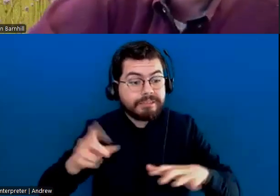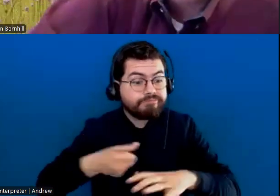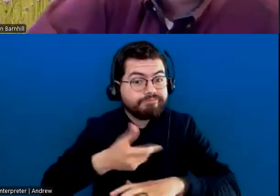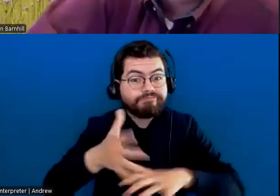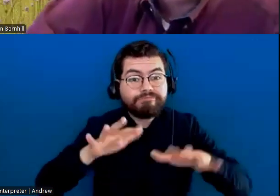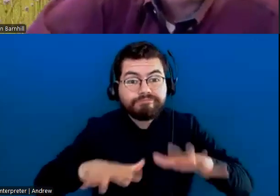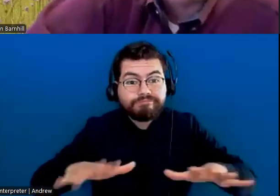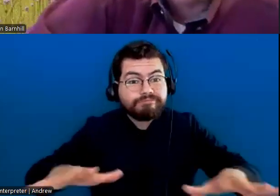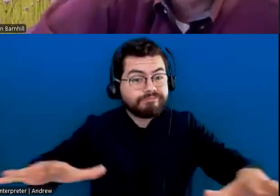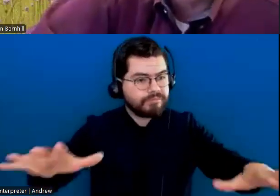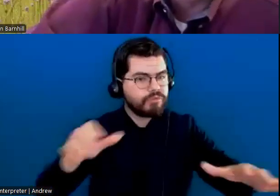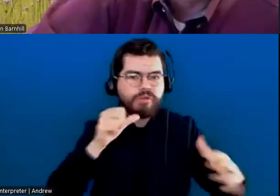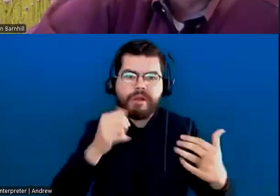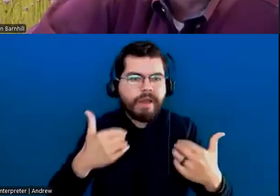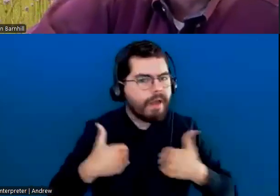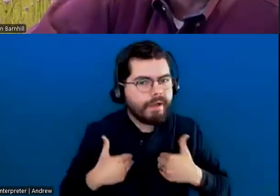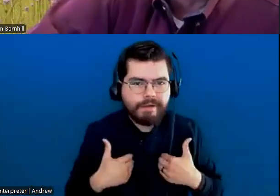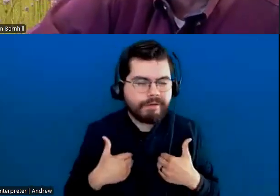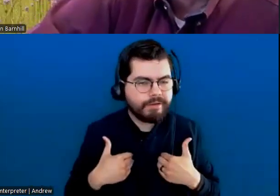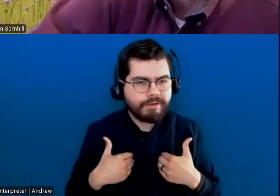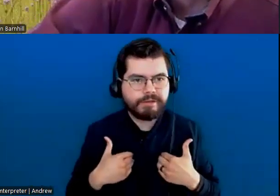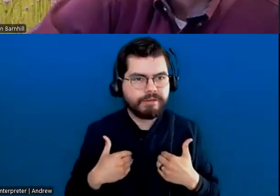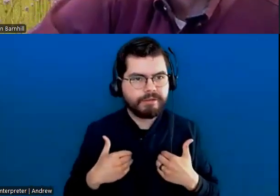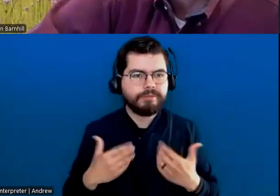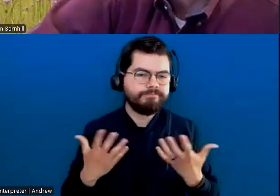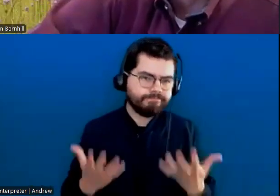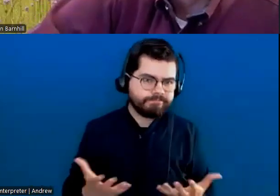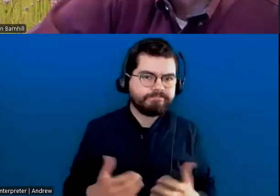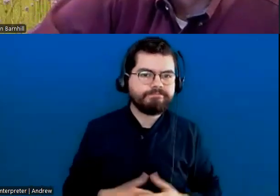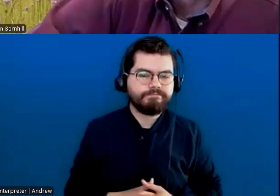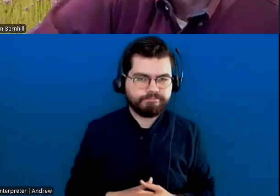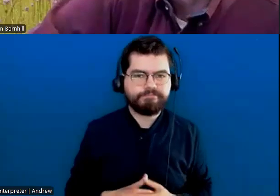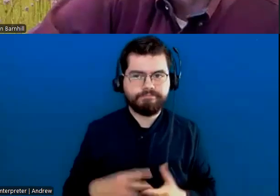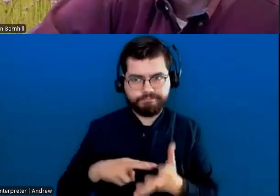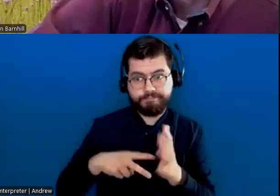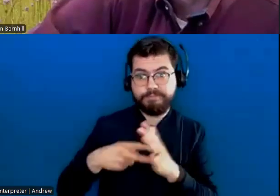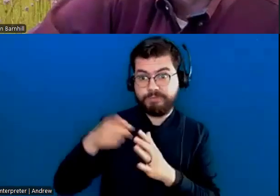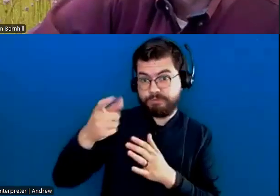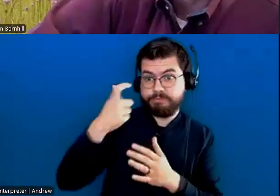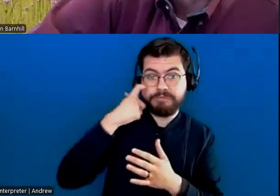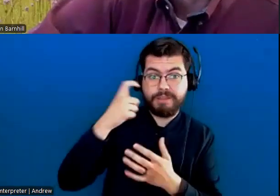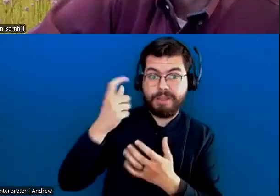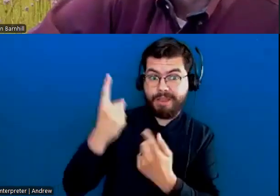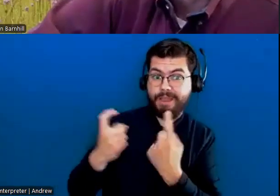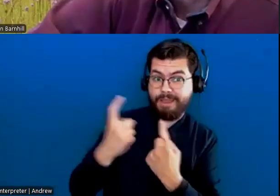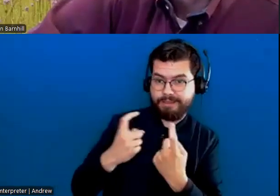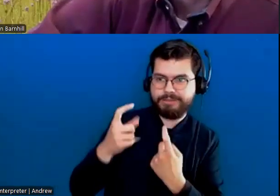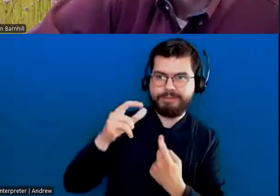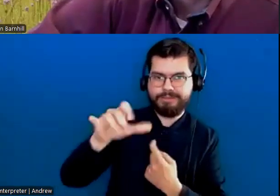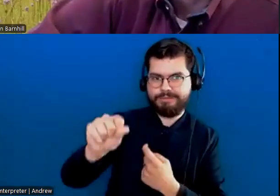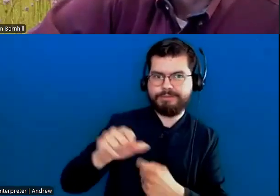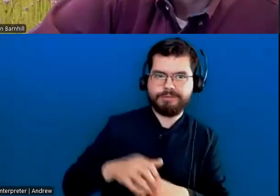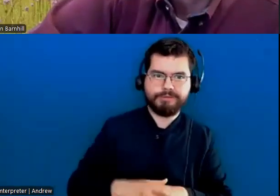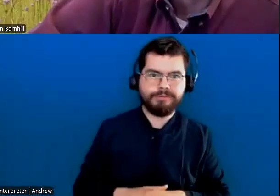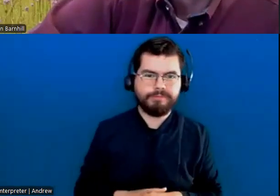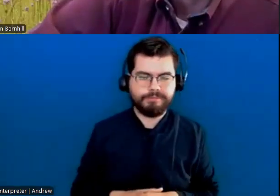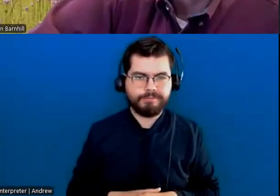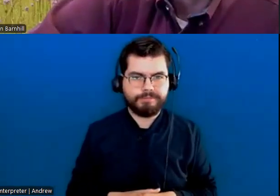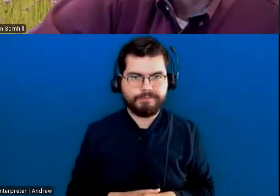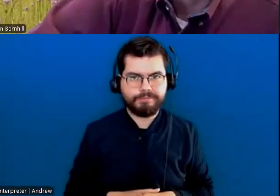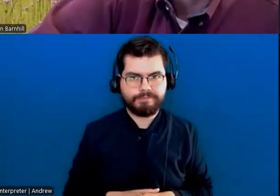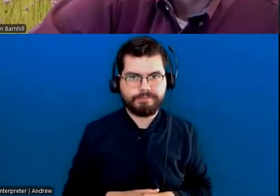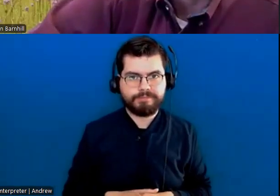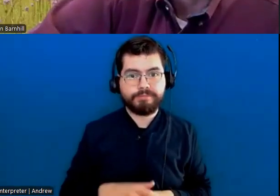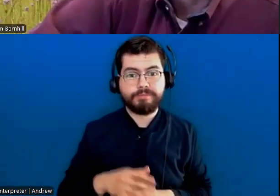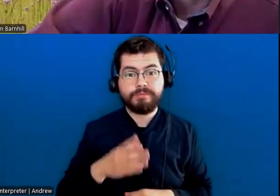those soils. But so yeah, yes, the answer is yes to all those. Go ahead, Jeff. Yeah,